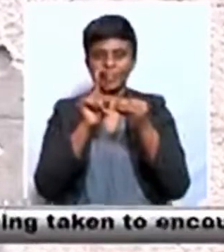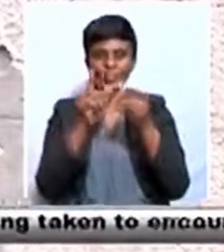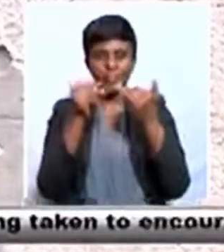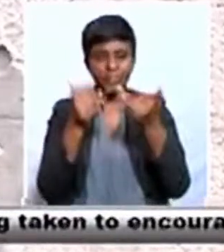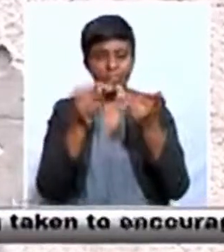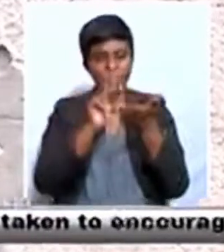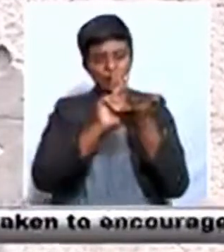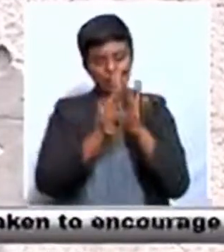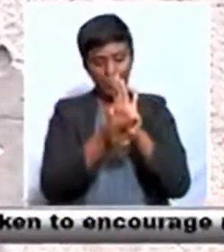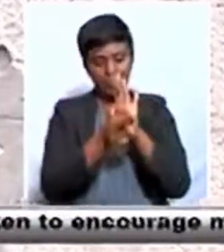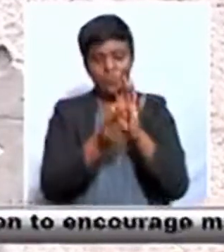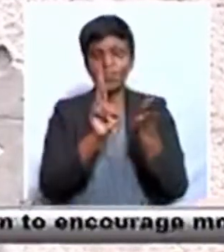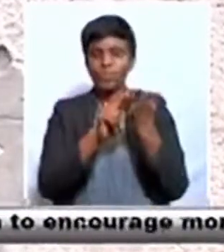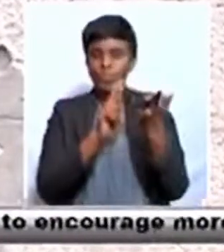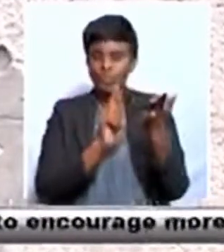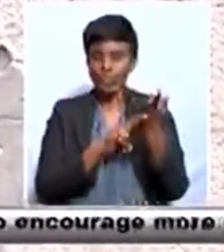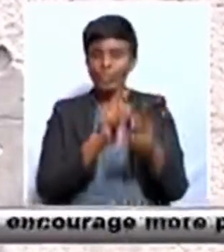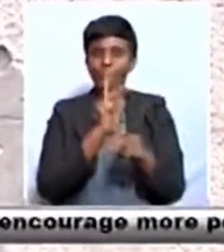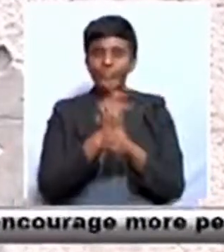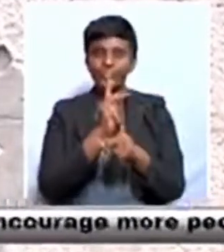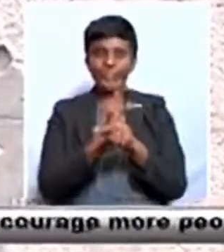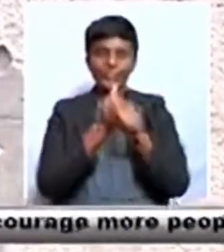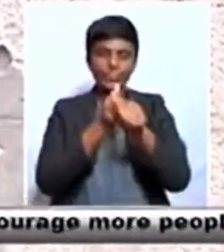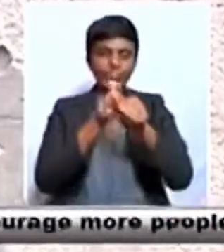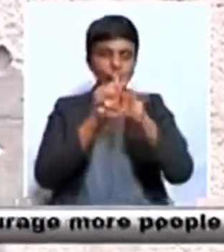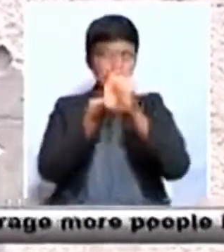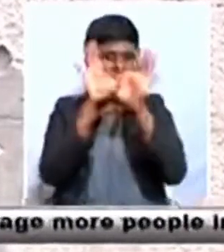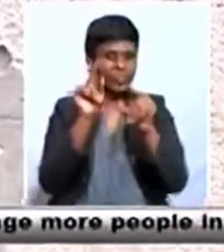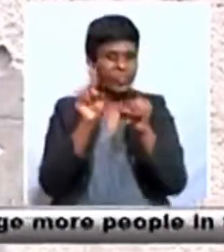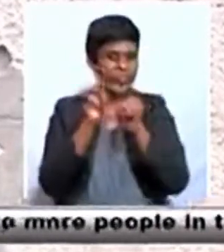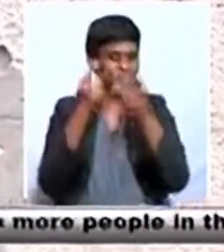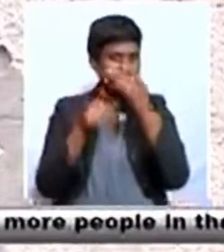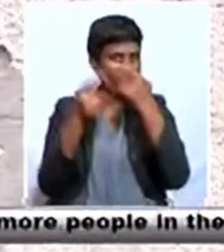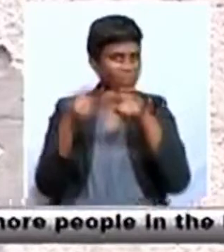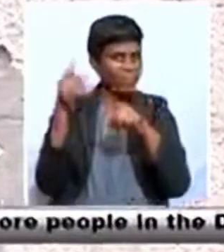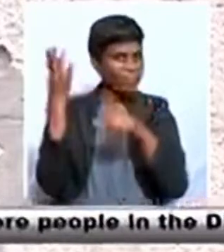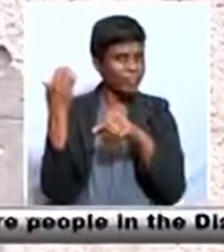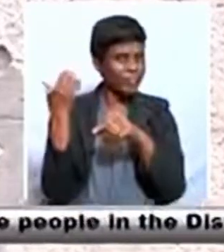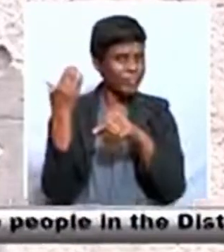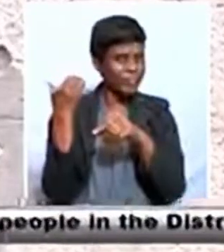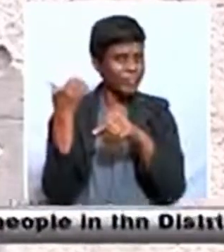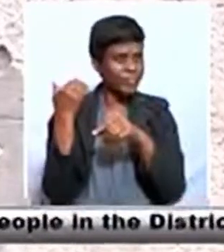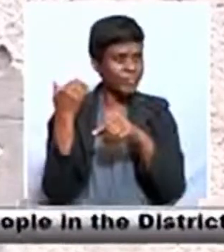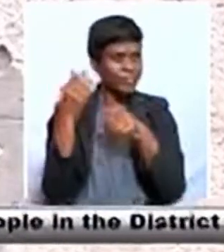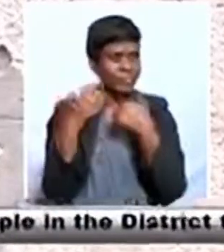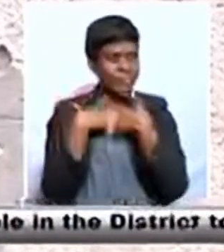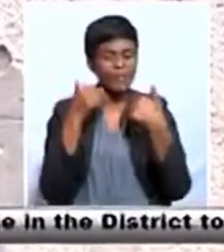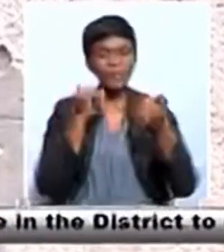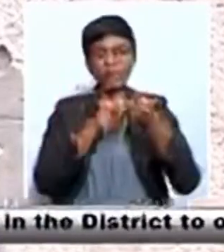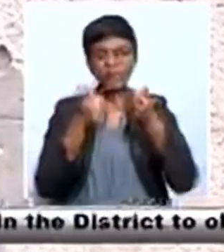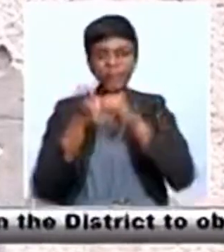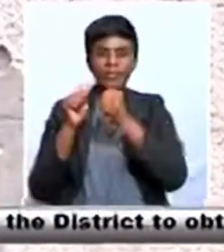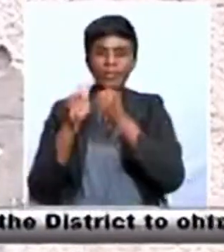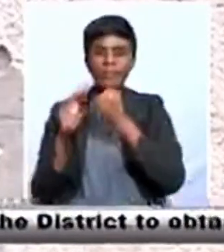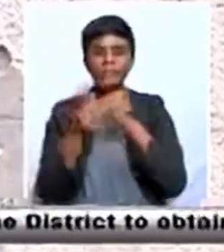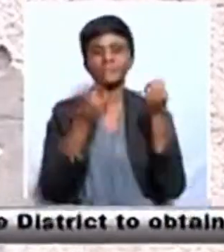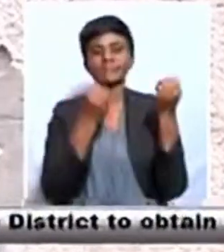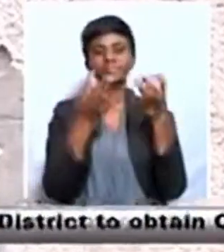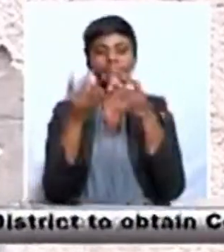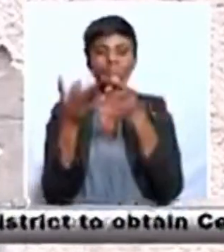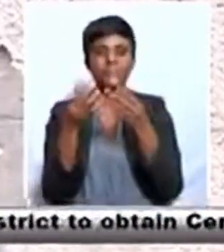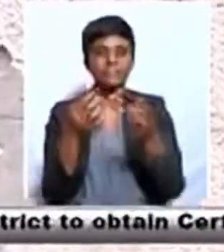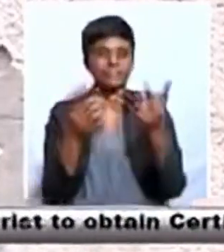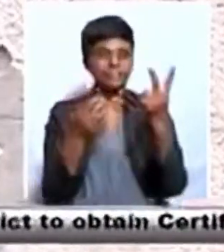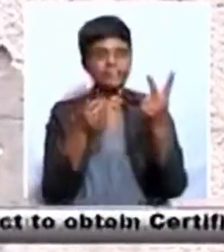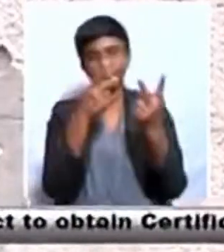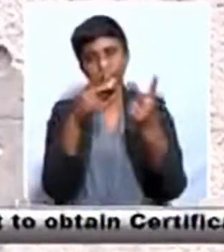records are being followed properly, like unlike what it was in the past. You have had a lot of issues where you find two properties,